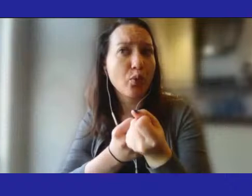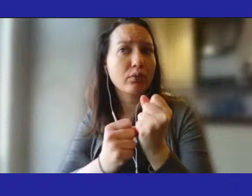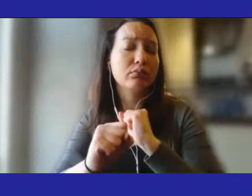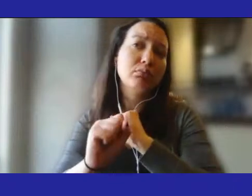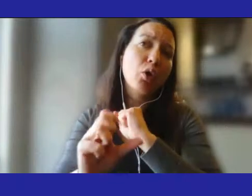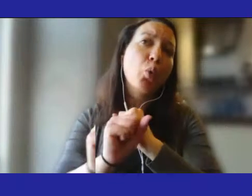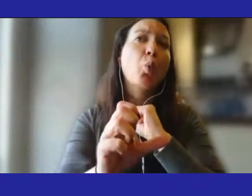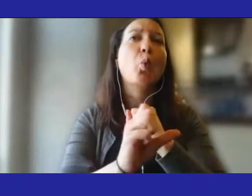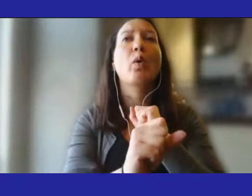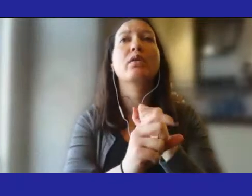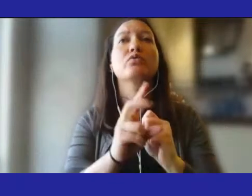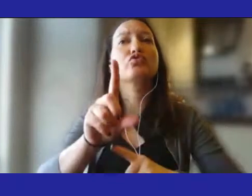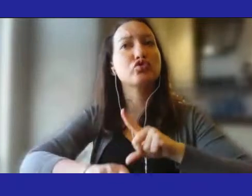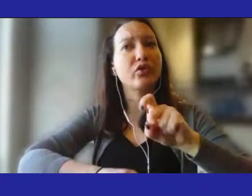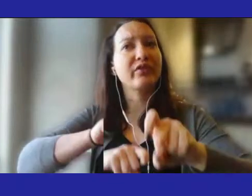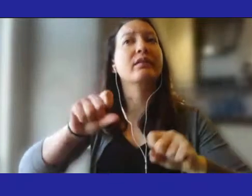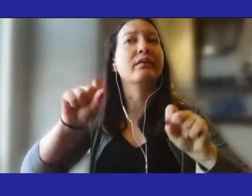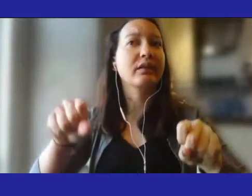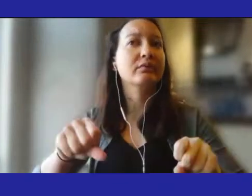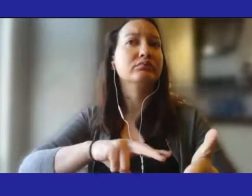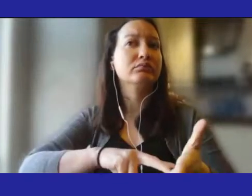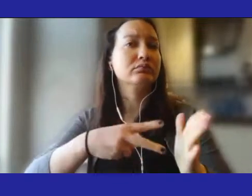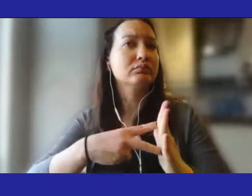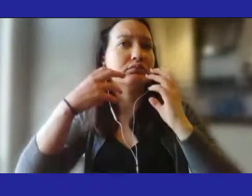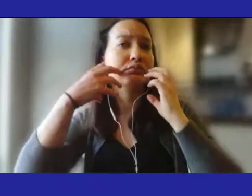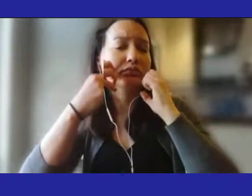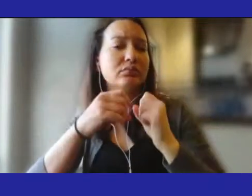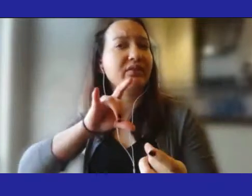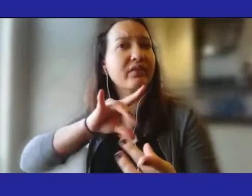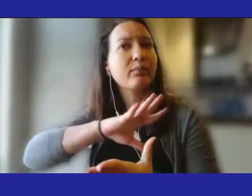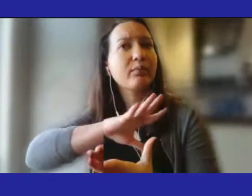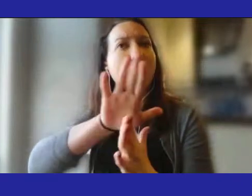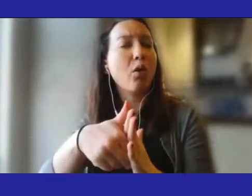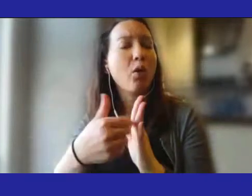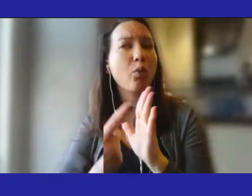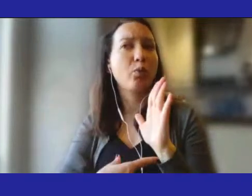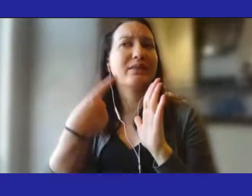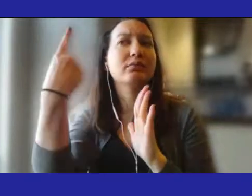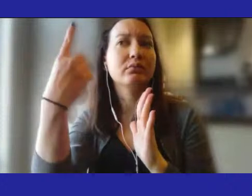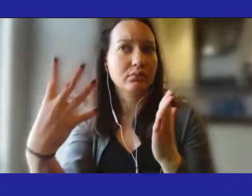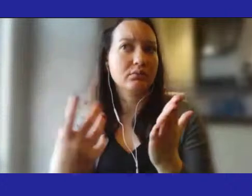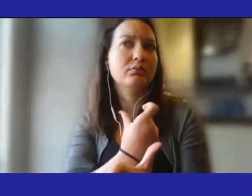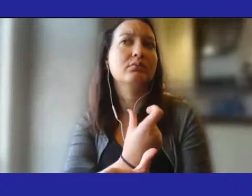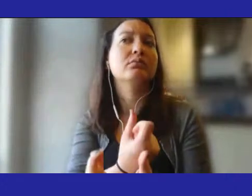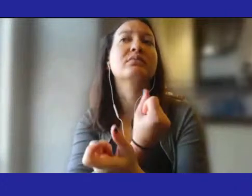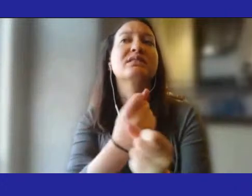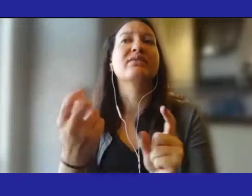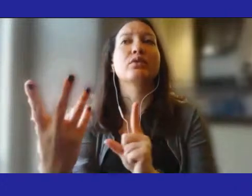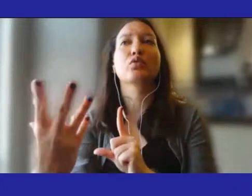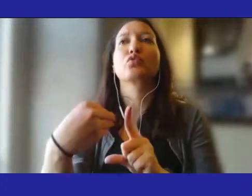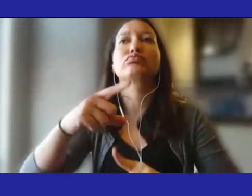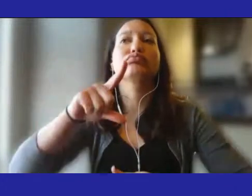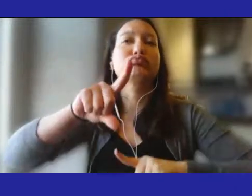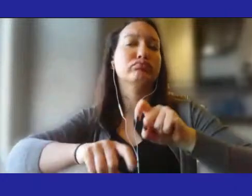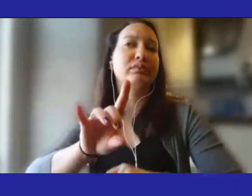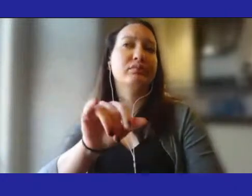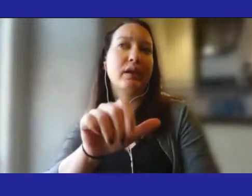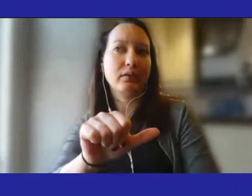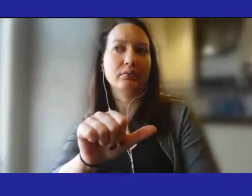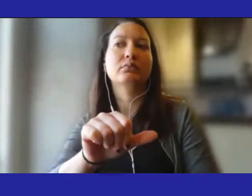also capturing meaningful feedback all in one go. And then, yes, then that safety culture survey data contributes